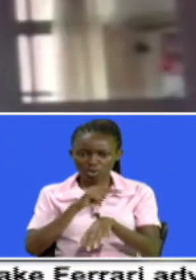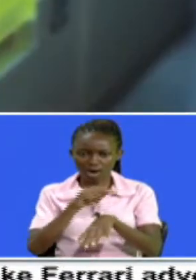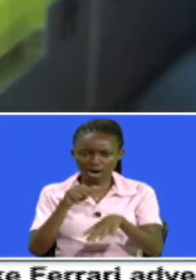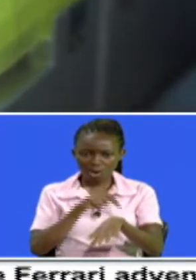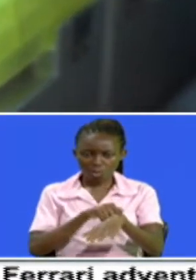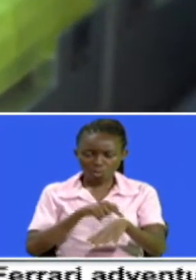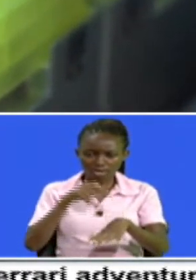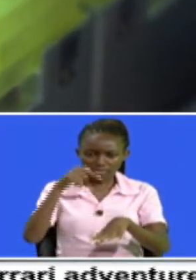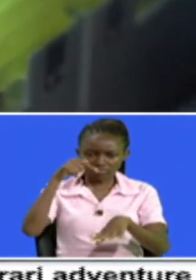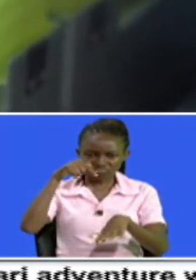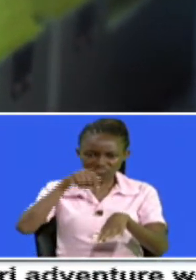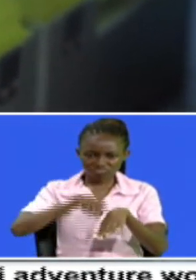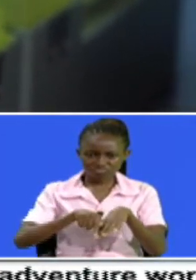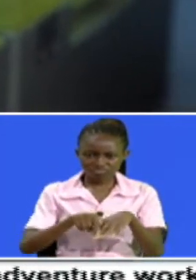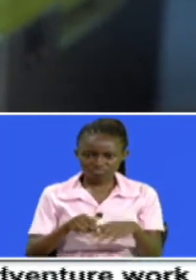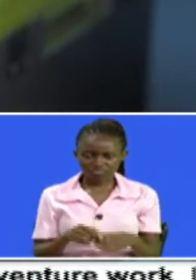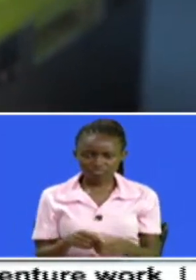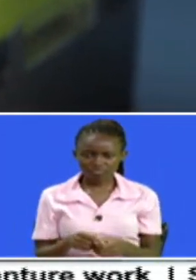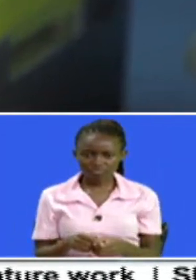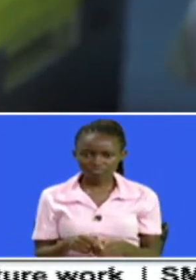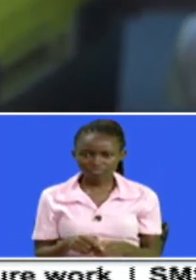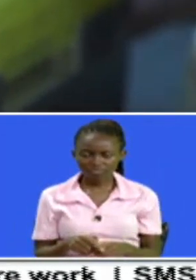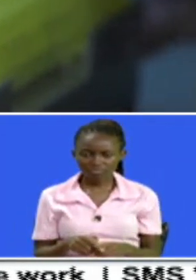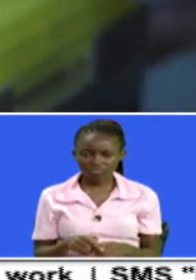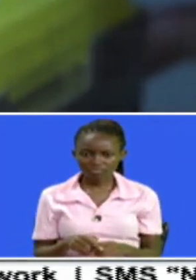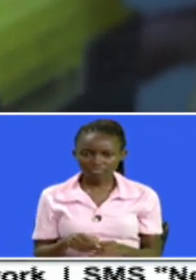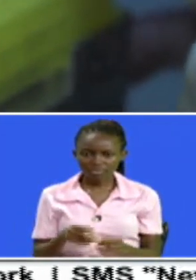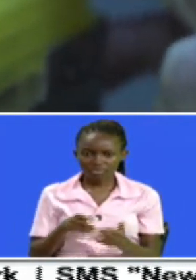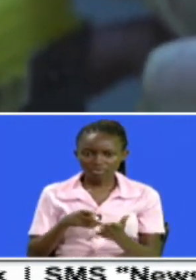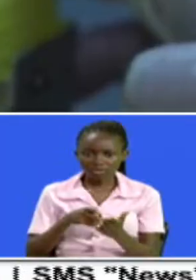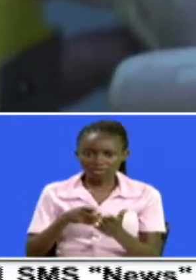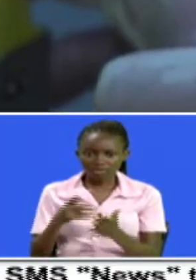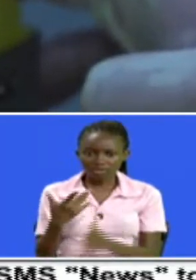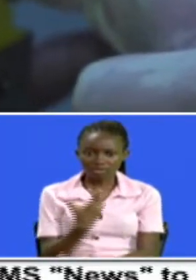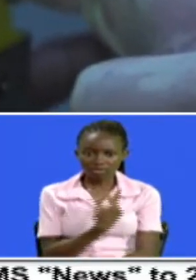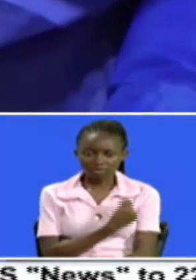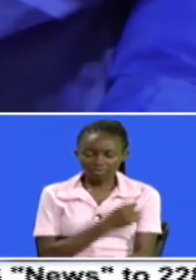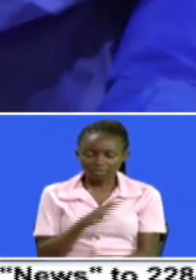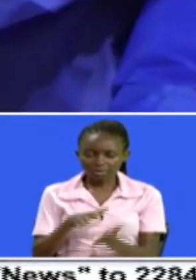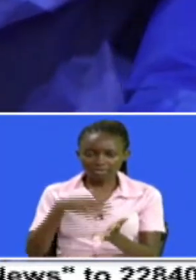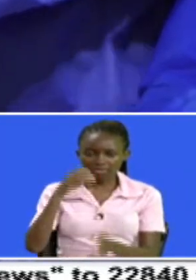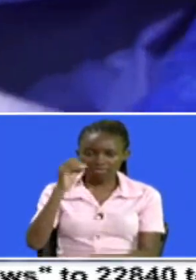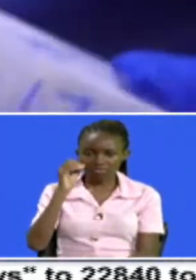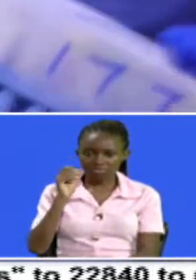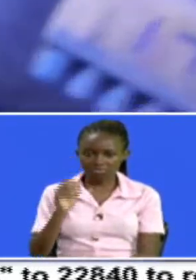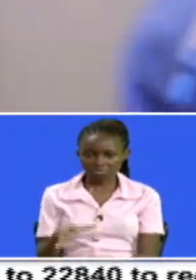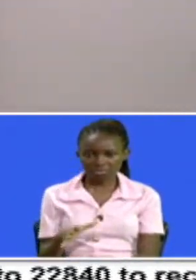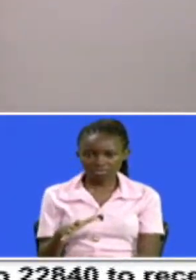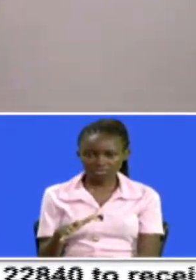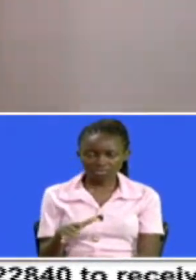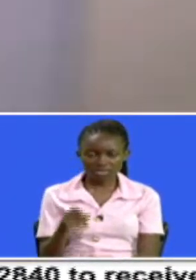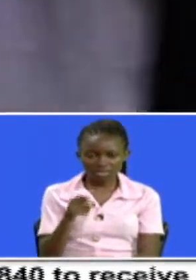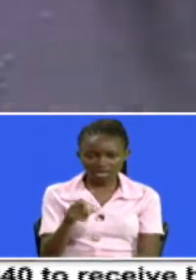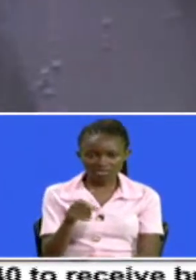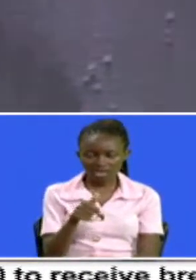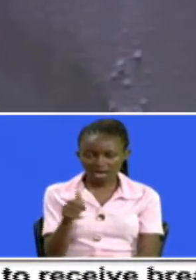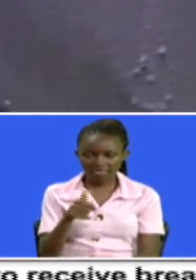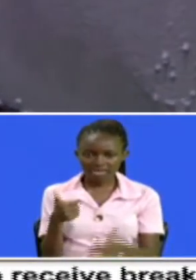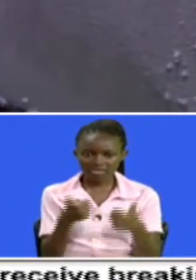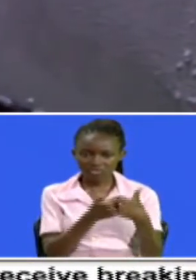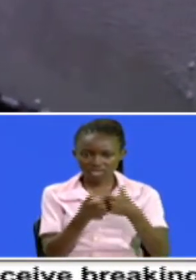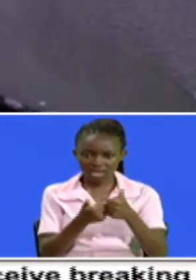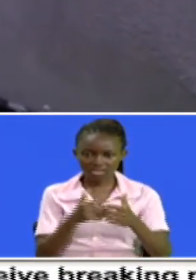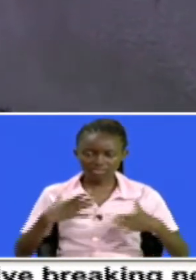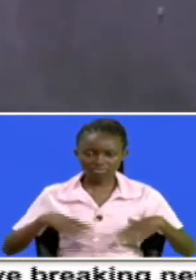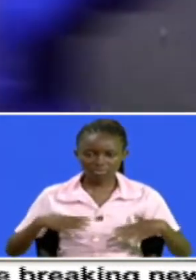nerves were. Frequent stockouts and high costs of the post-exposure prophylaxis are also some of the barriers identified